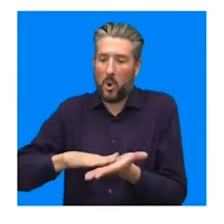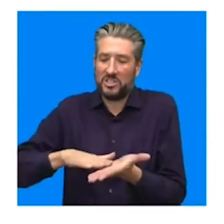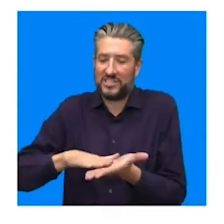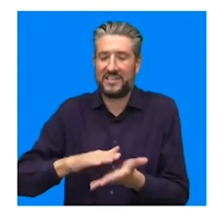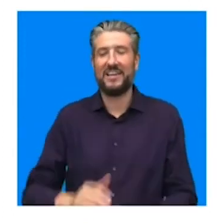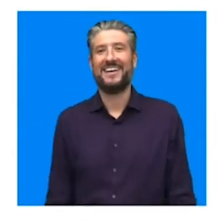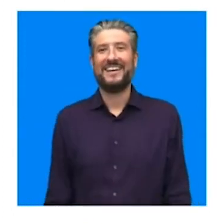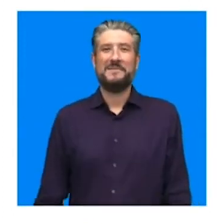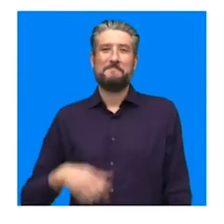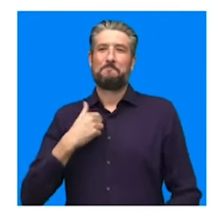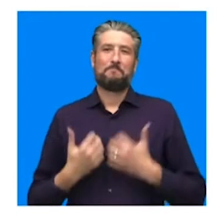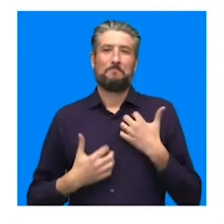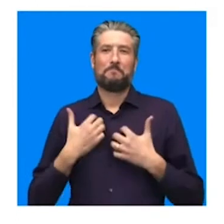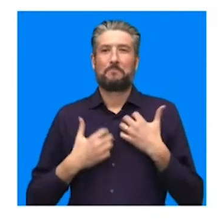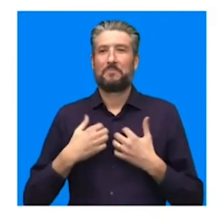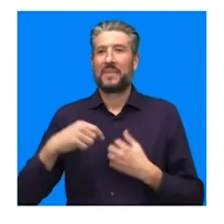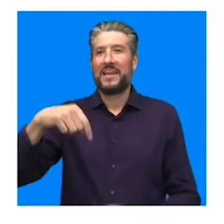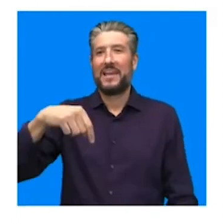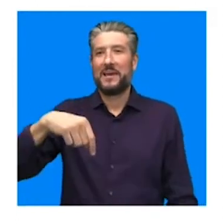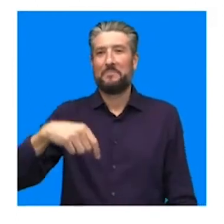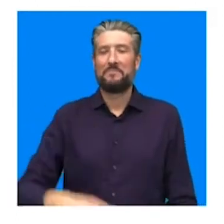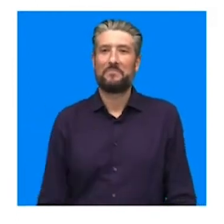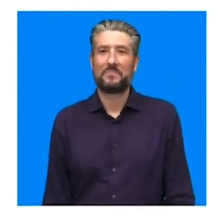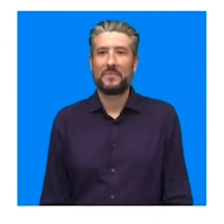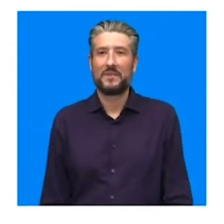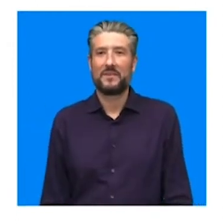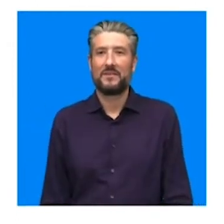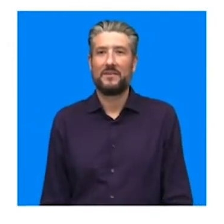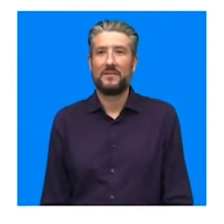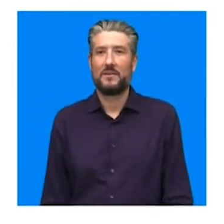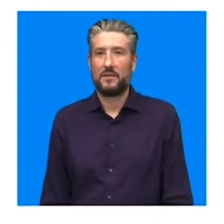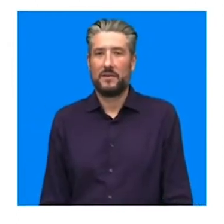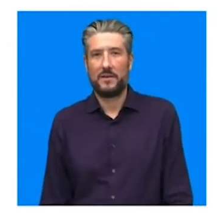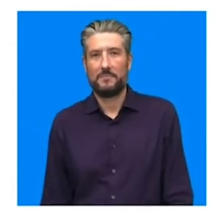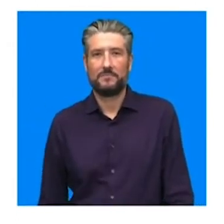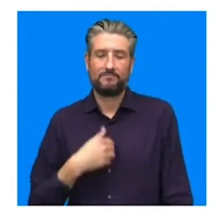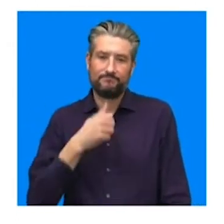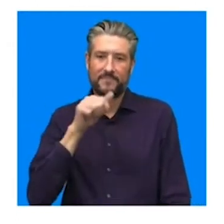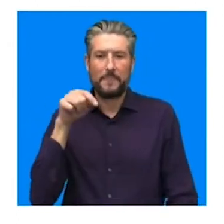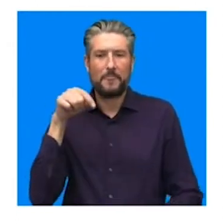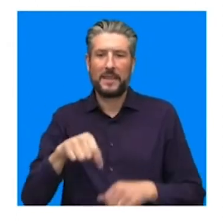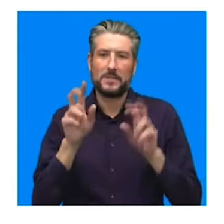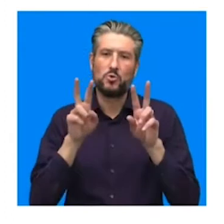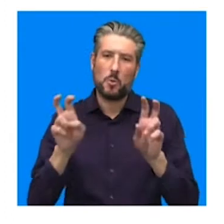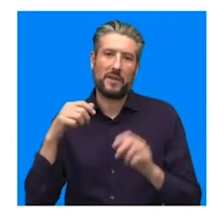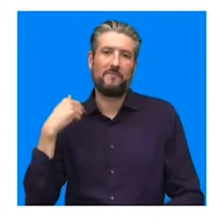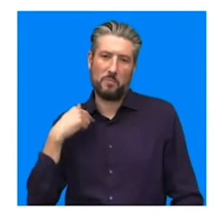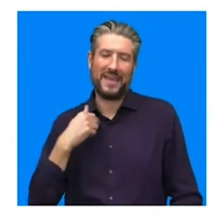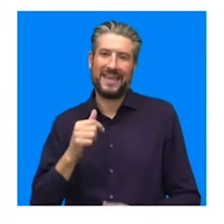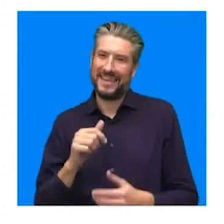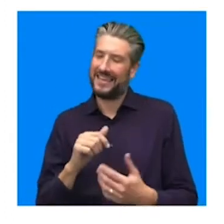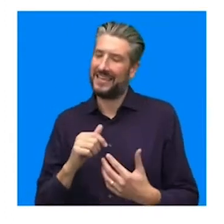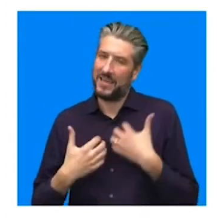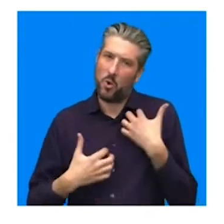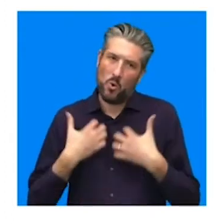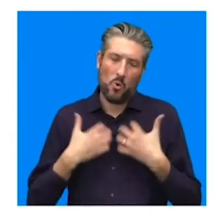I'm thrilled to be here and really talking about a topic that's near and dear to my organization's heart, the